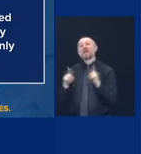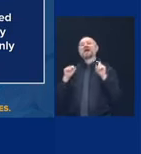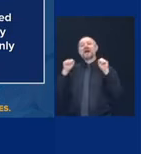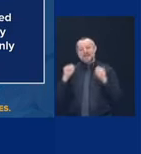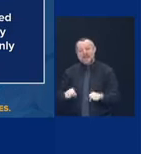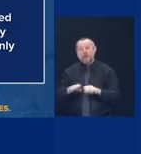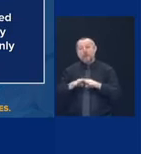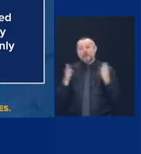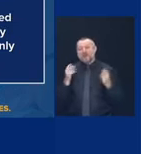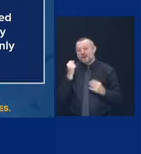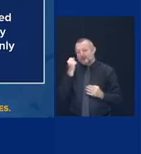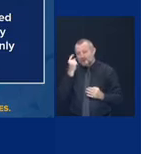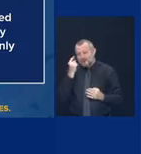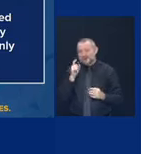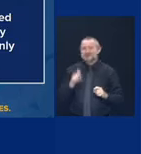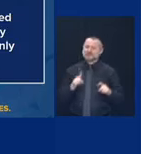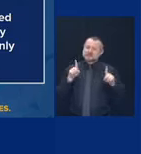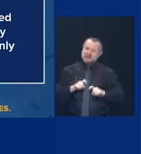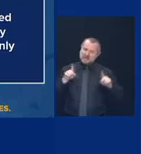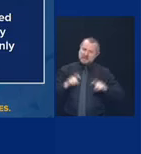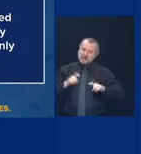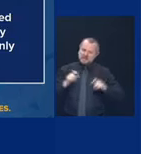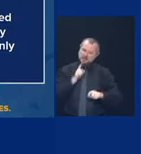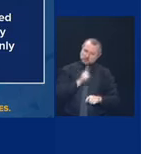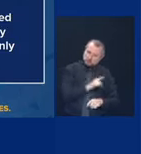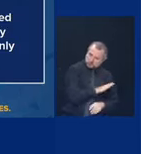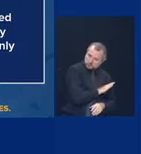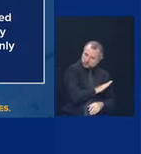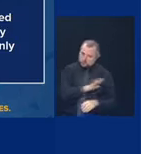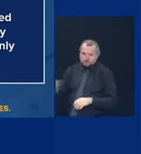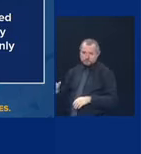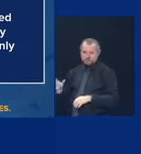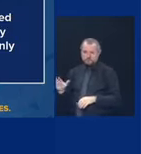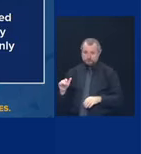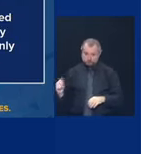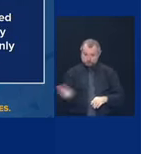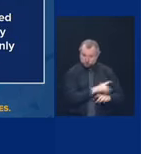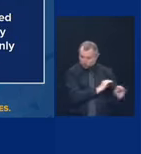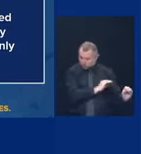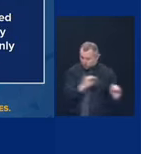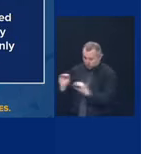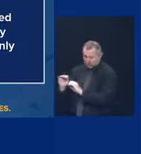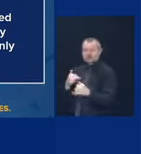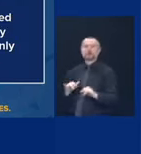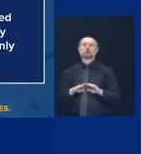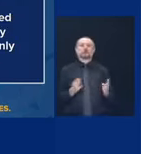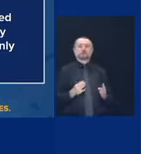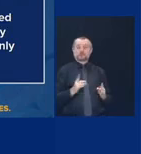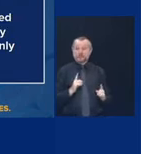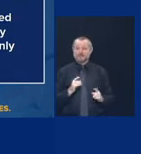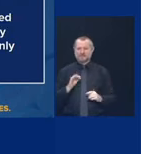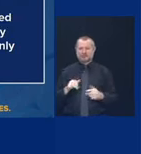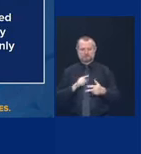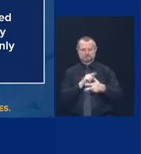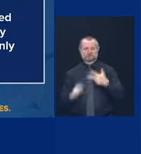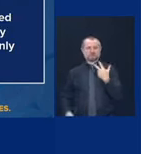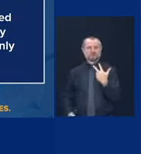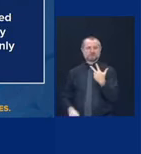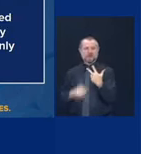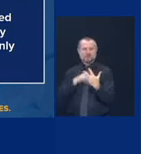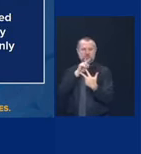the students and make sure that they are negative. Those are the 3 levels of zones.